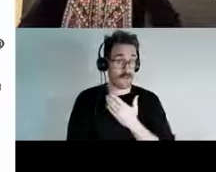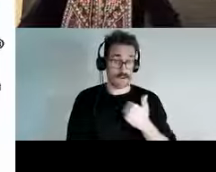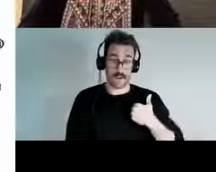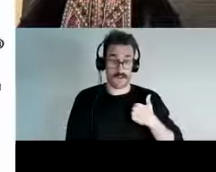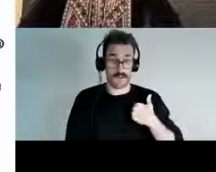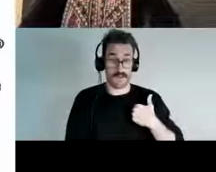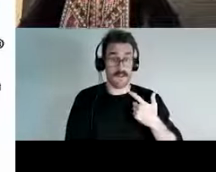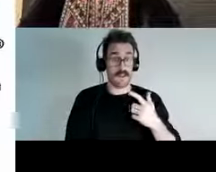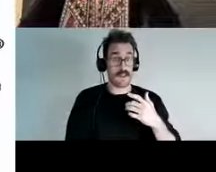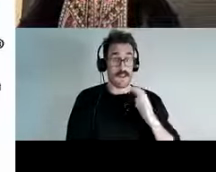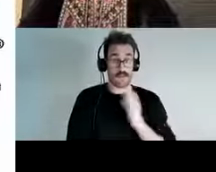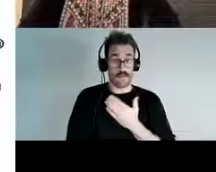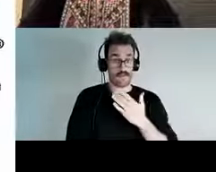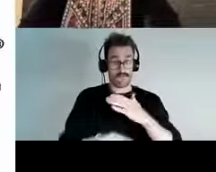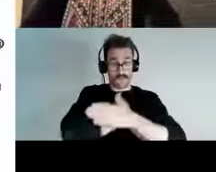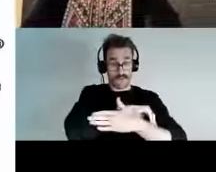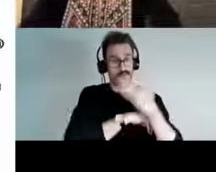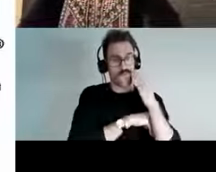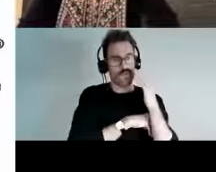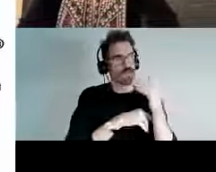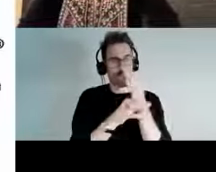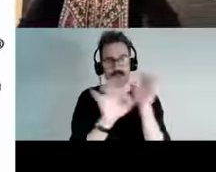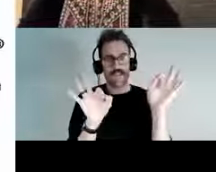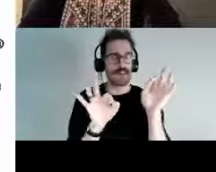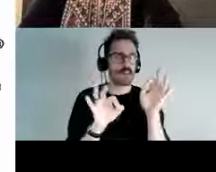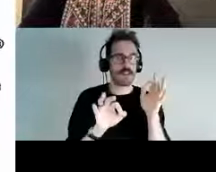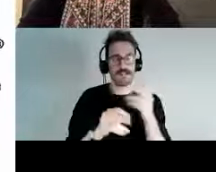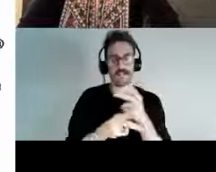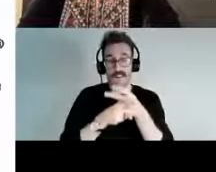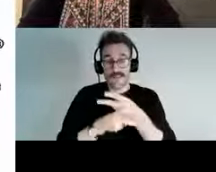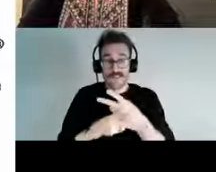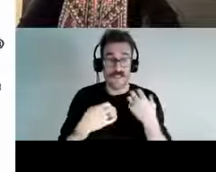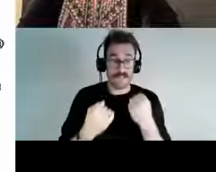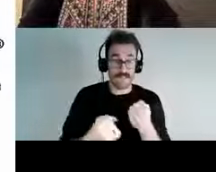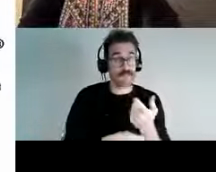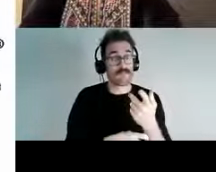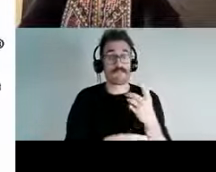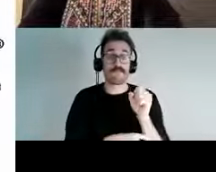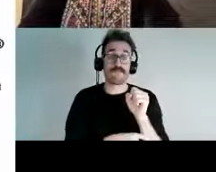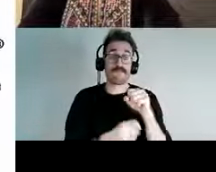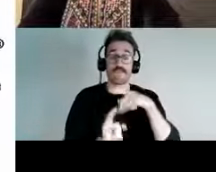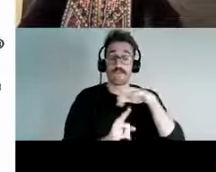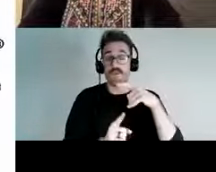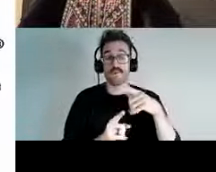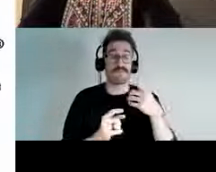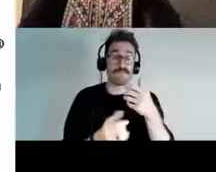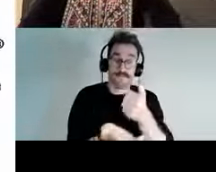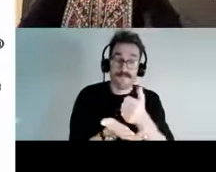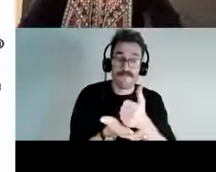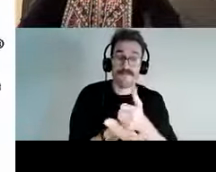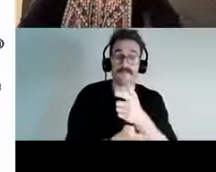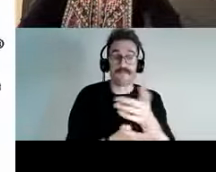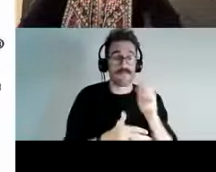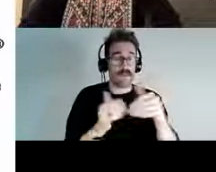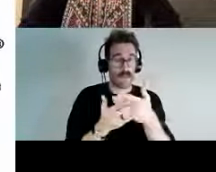fulsome social supports, including free healthcare and social safety nets, a country of compassion and empathy,